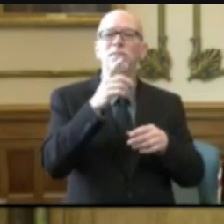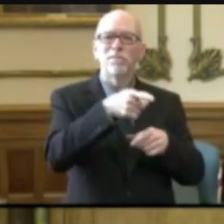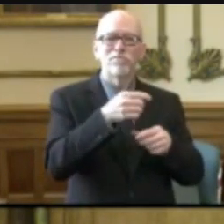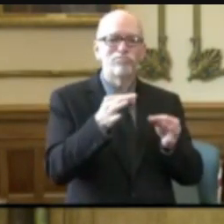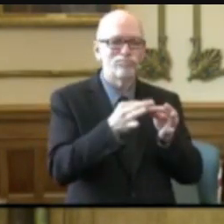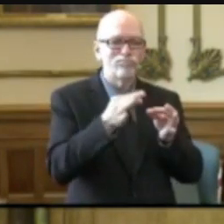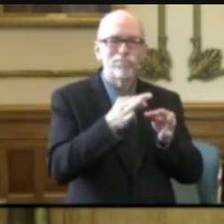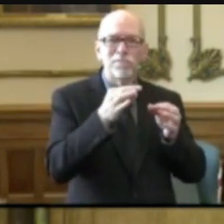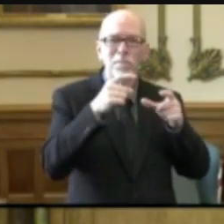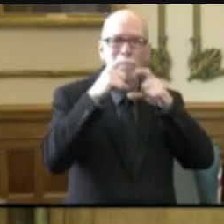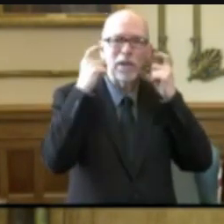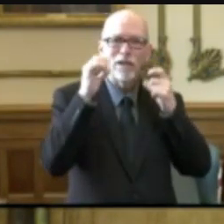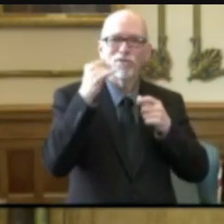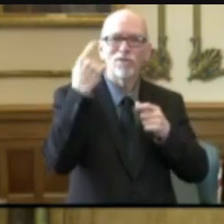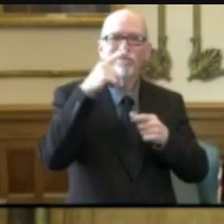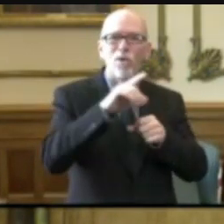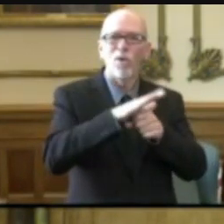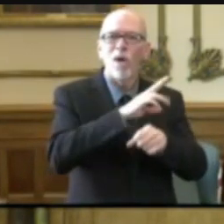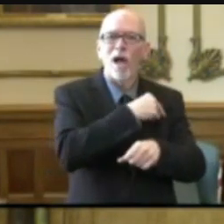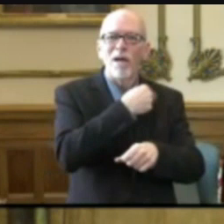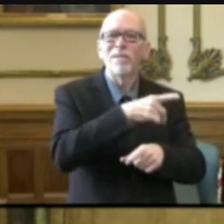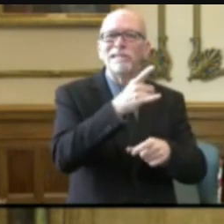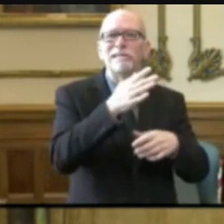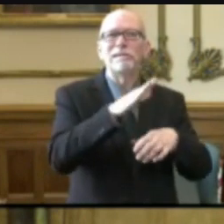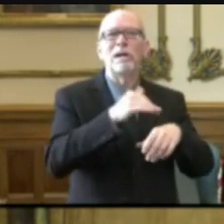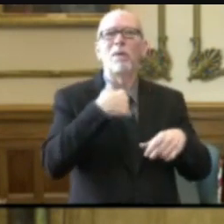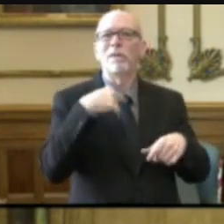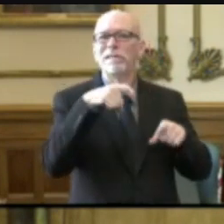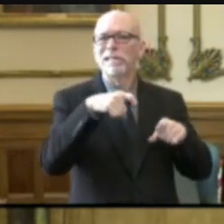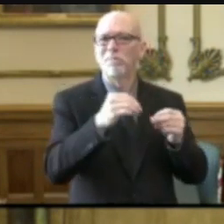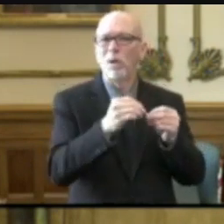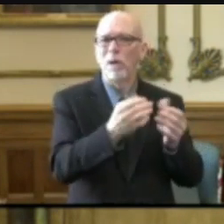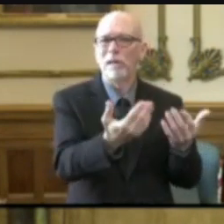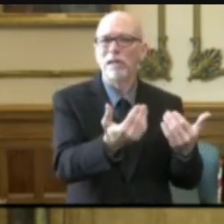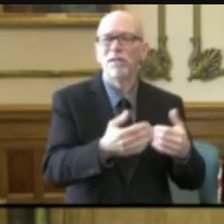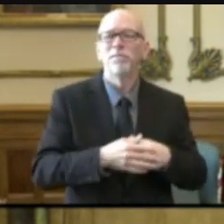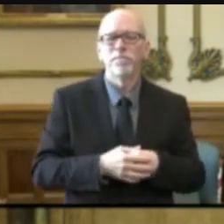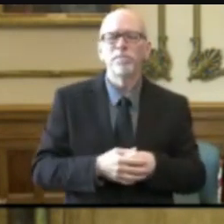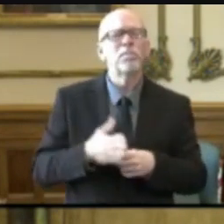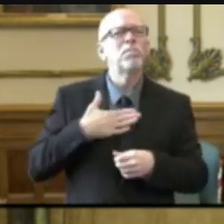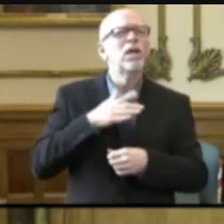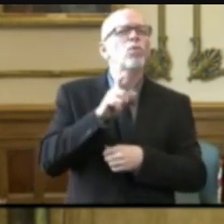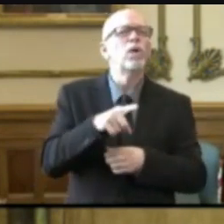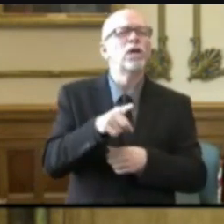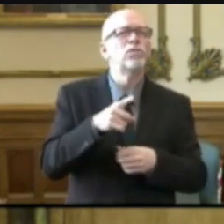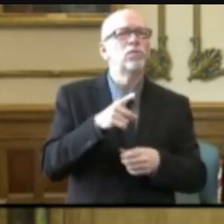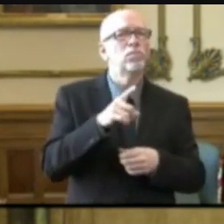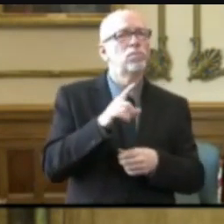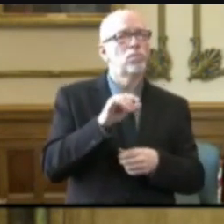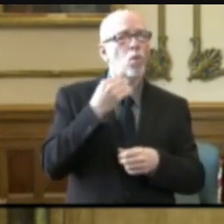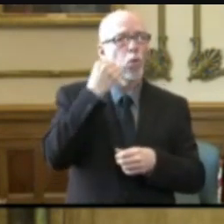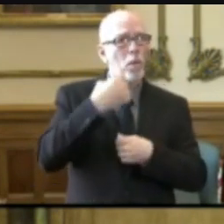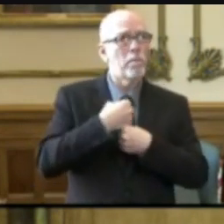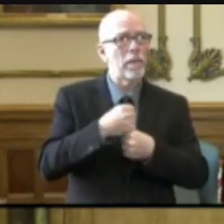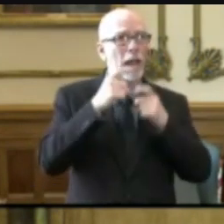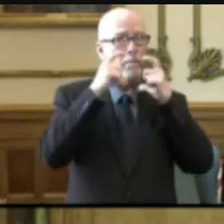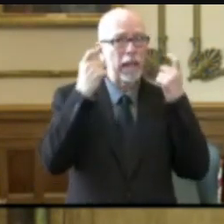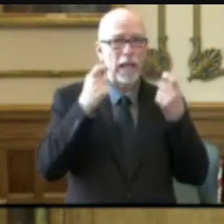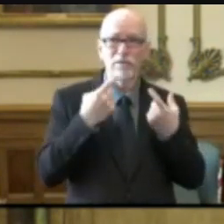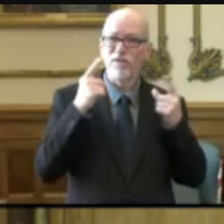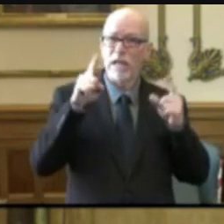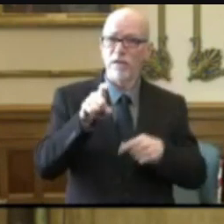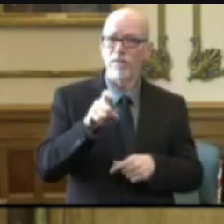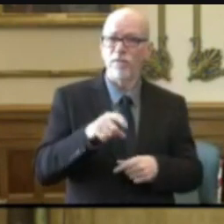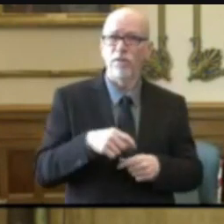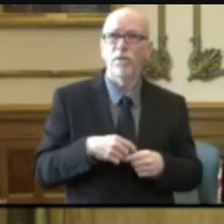masks after our local hospital put out a call for them. My question is, how effective are homemade masks? Is